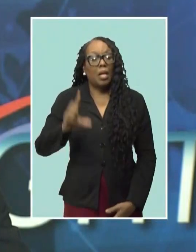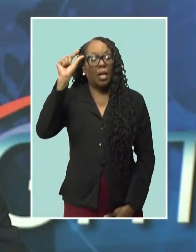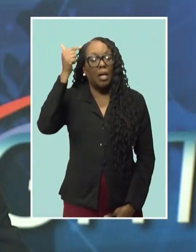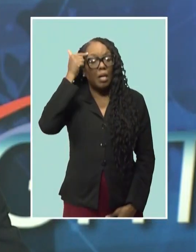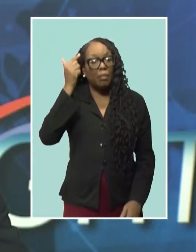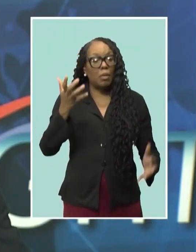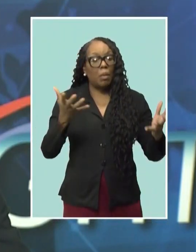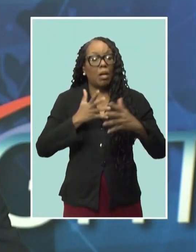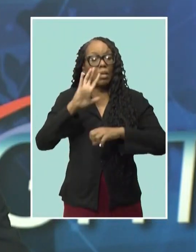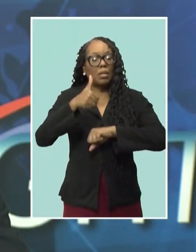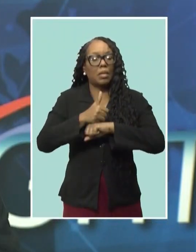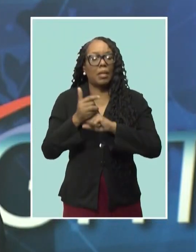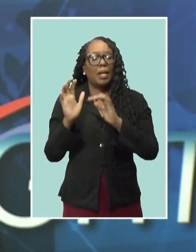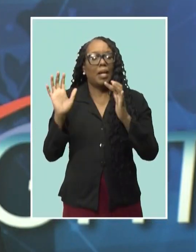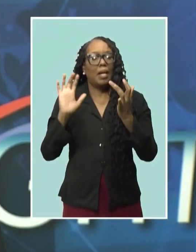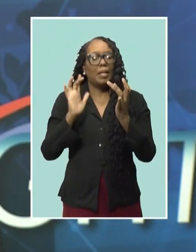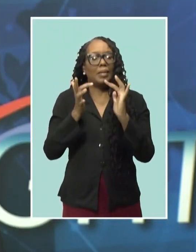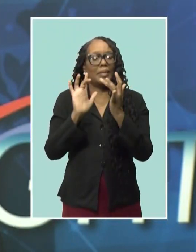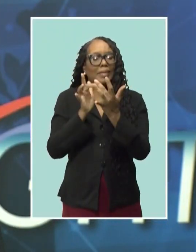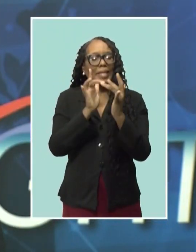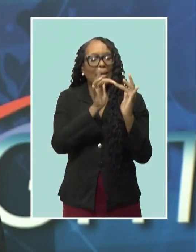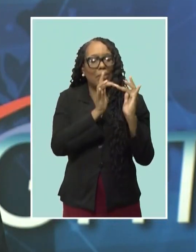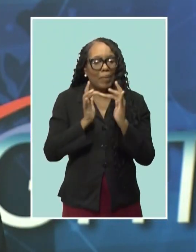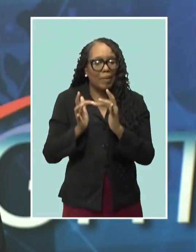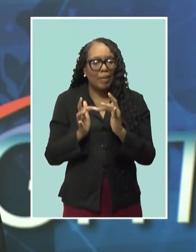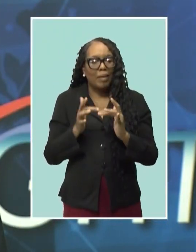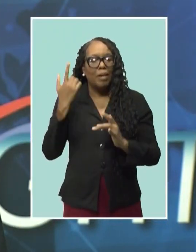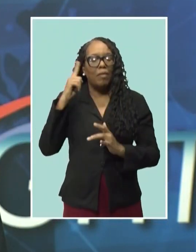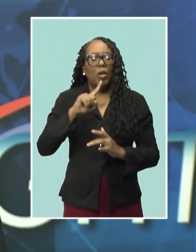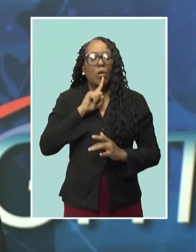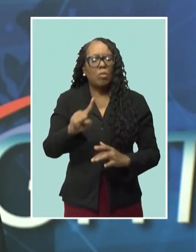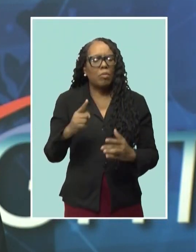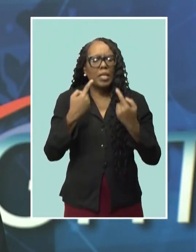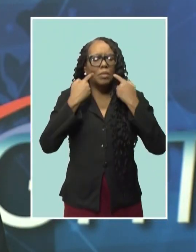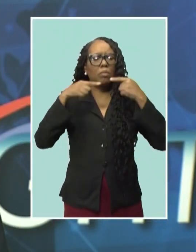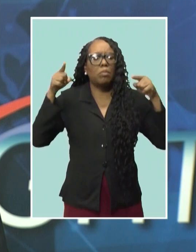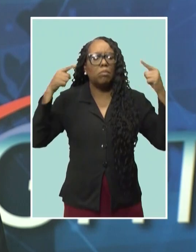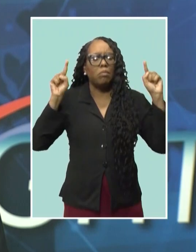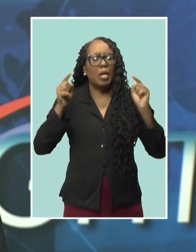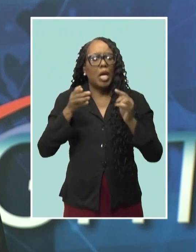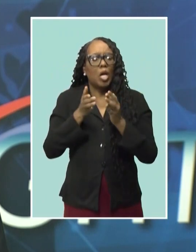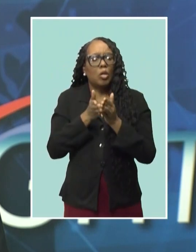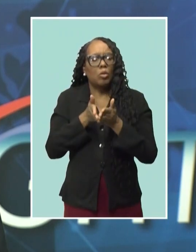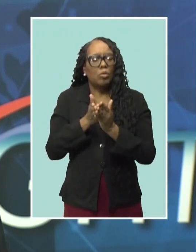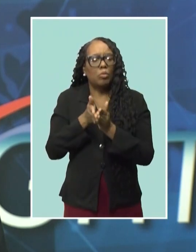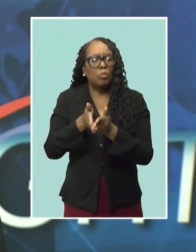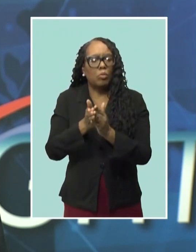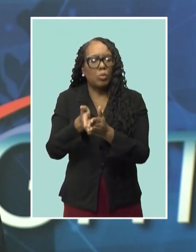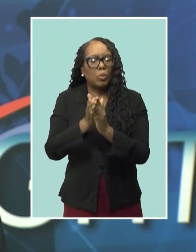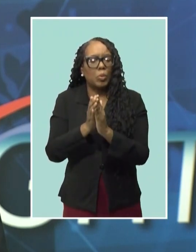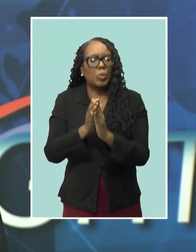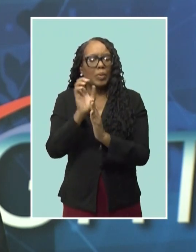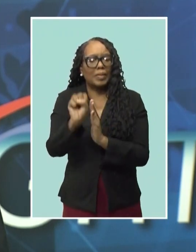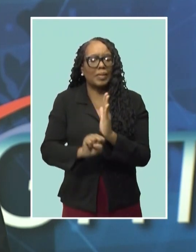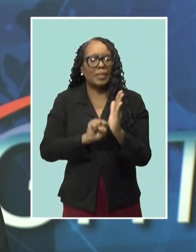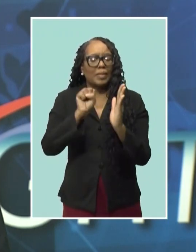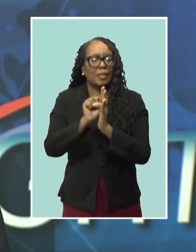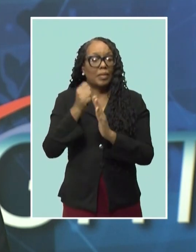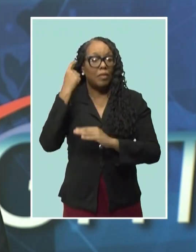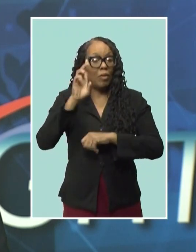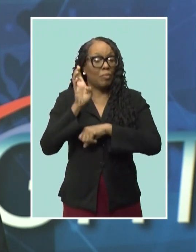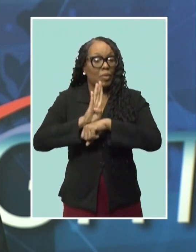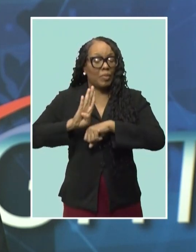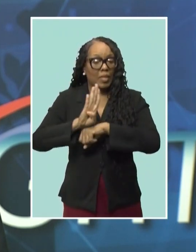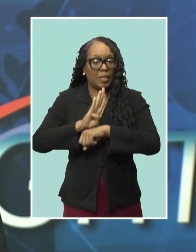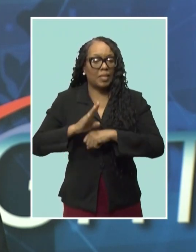Government is looking at establishing a network for what is expected to be a prosperous cruise tourism season for the island. It's all